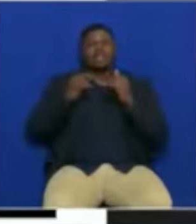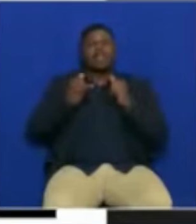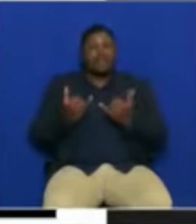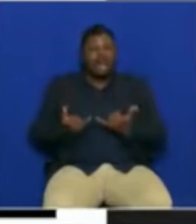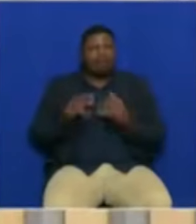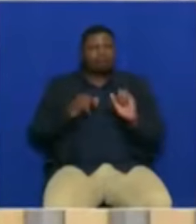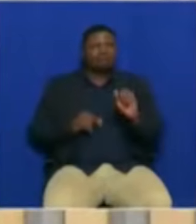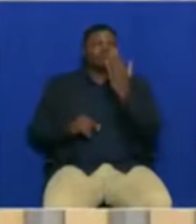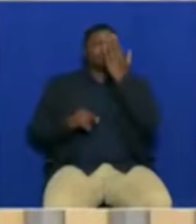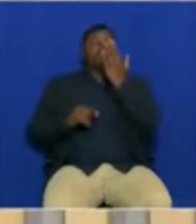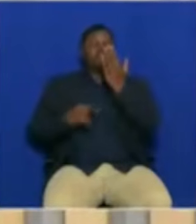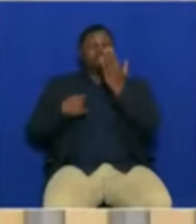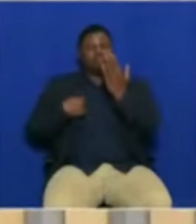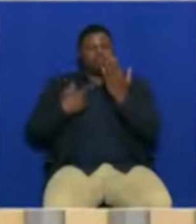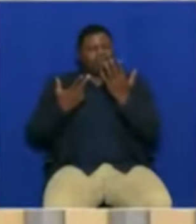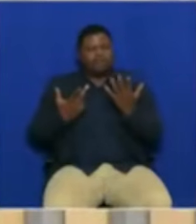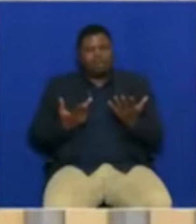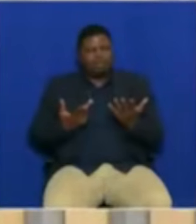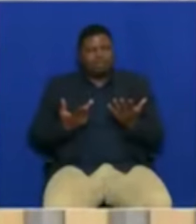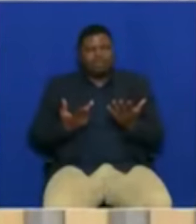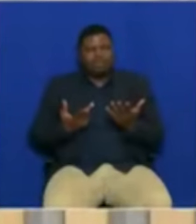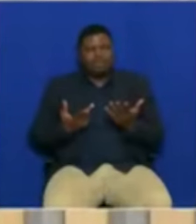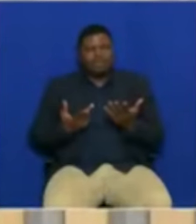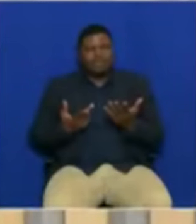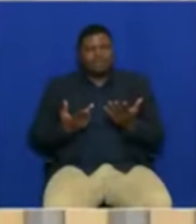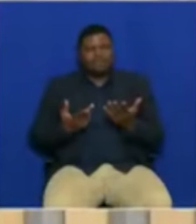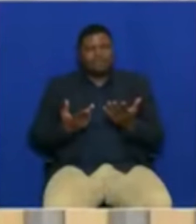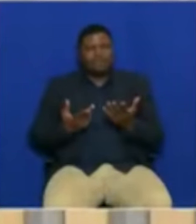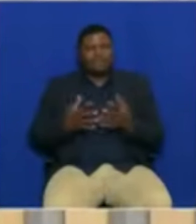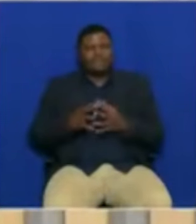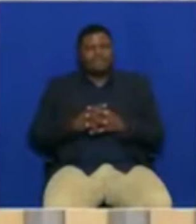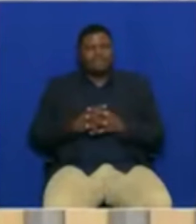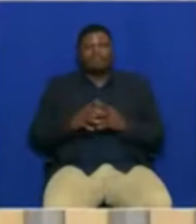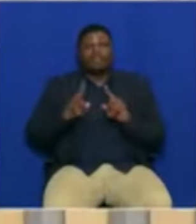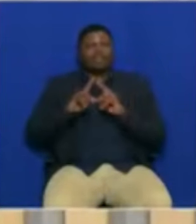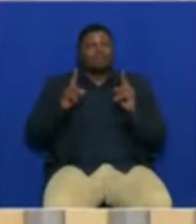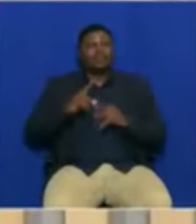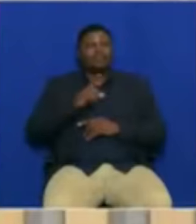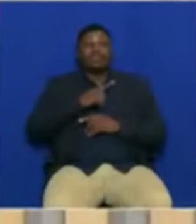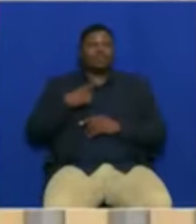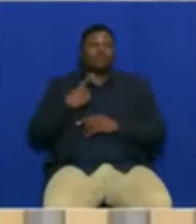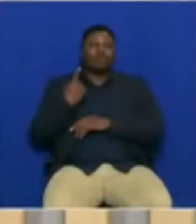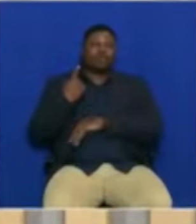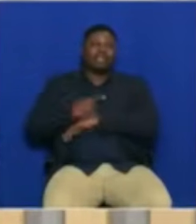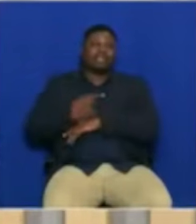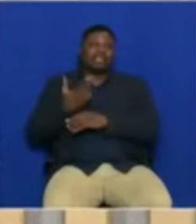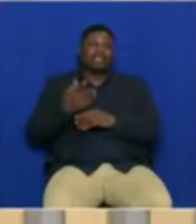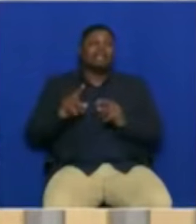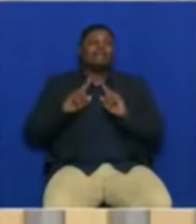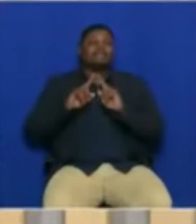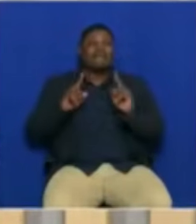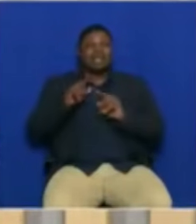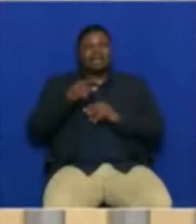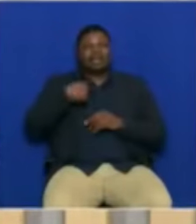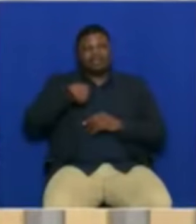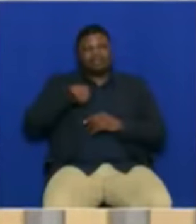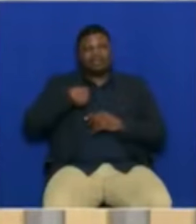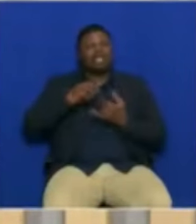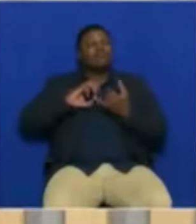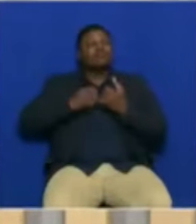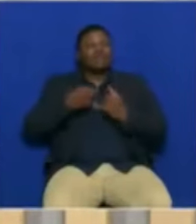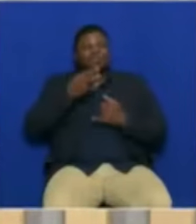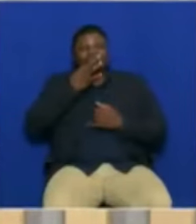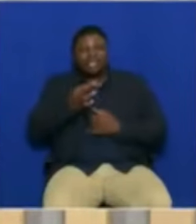also it's been a long day, but nonetheless, what I'm saying is that I have to go back and look at